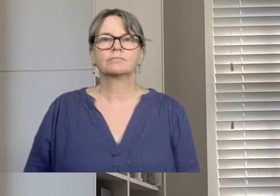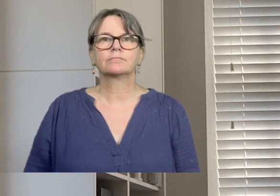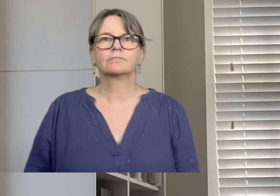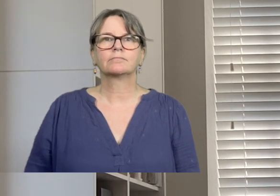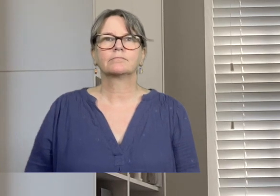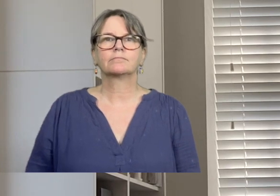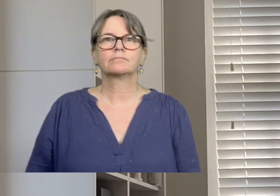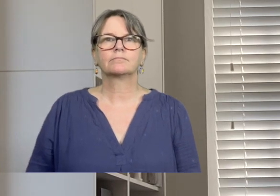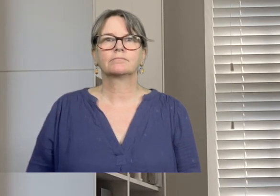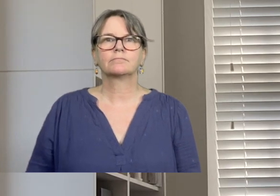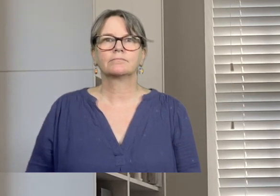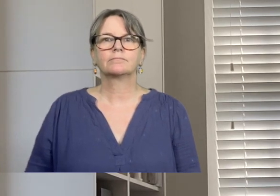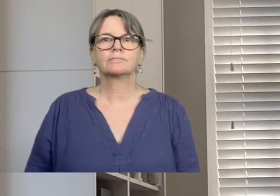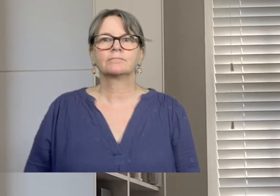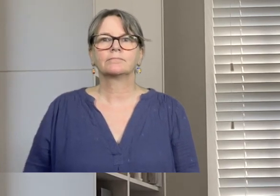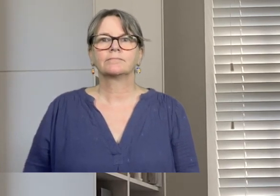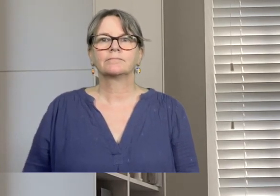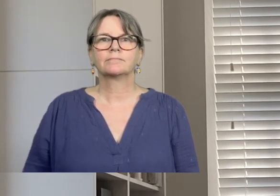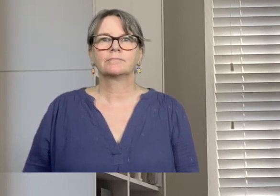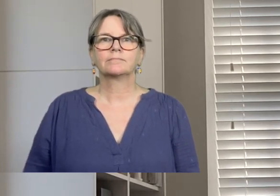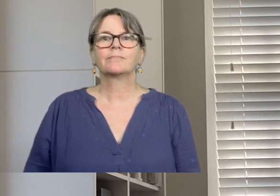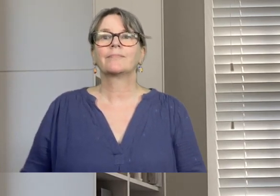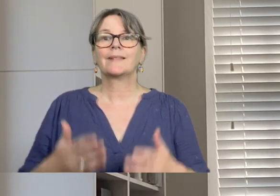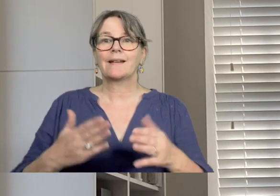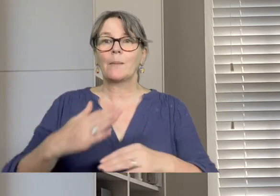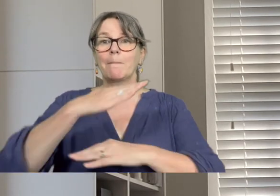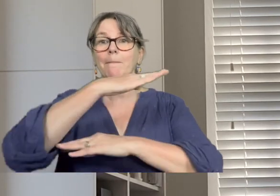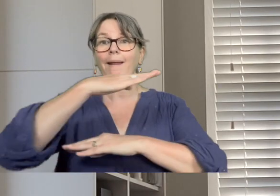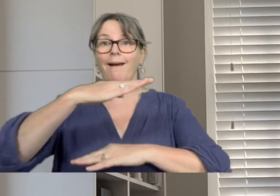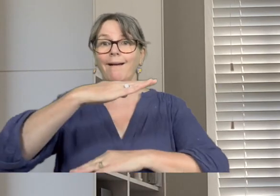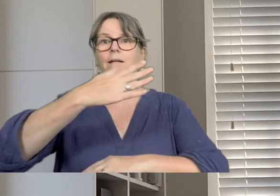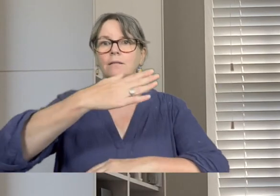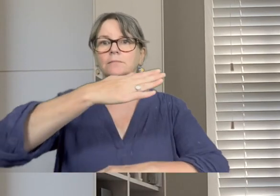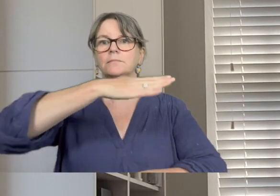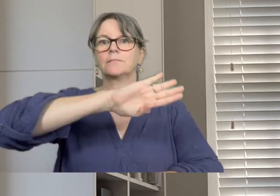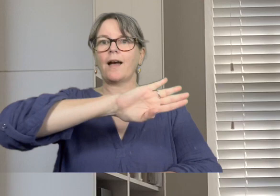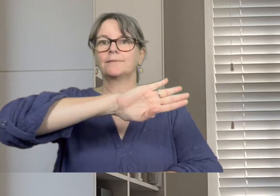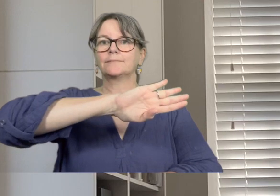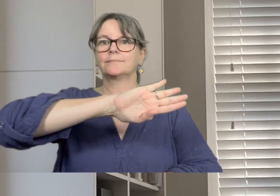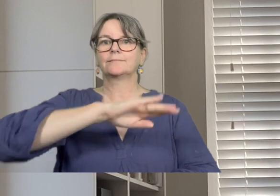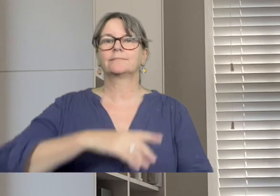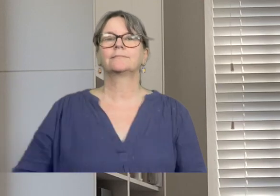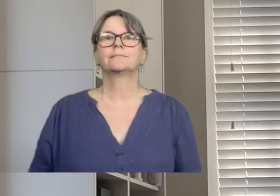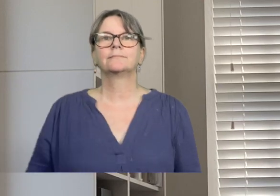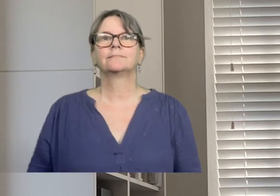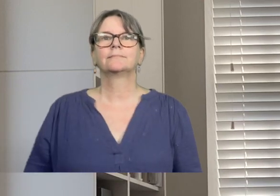We're going to take it into a side plank. So we're going to twist into the side.